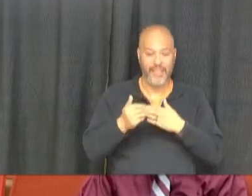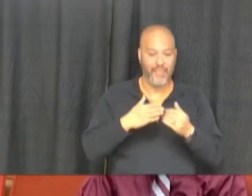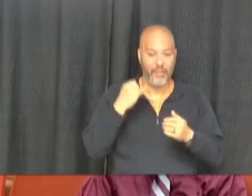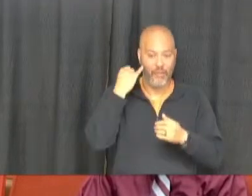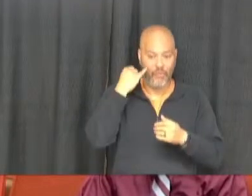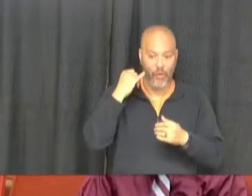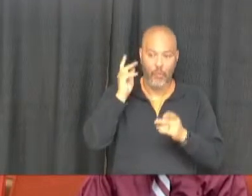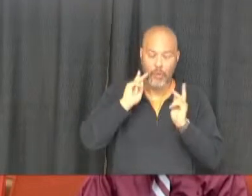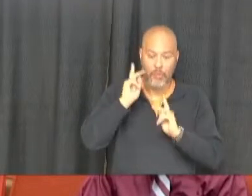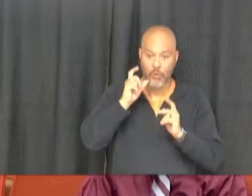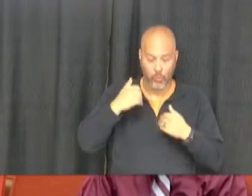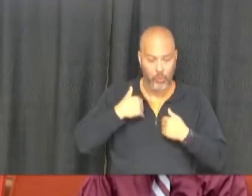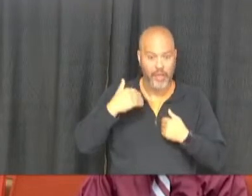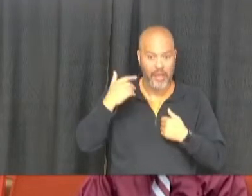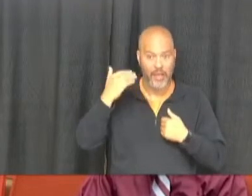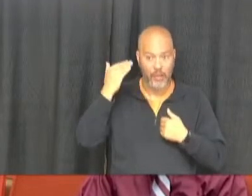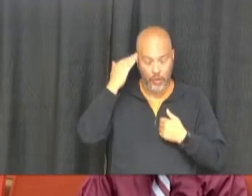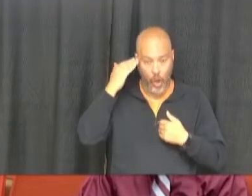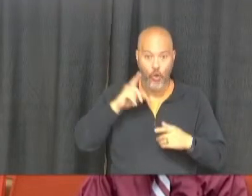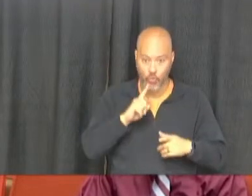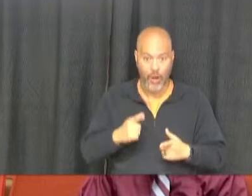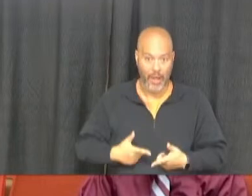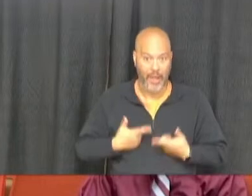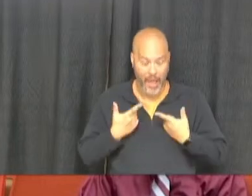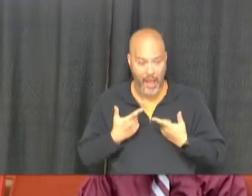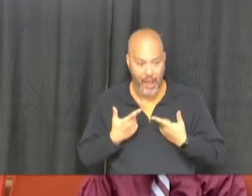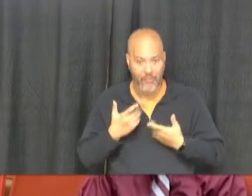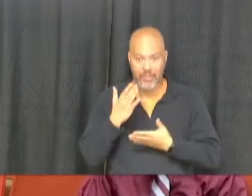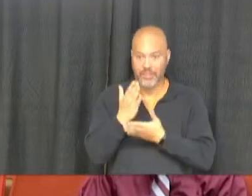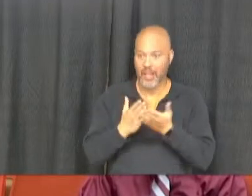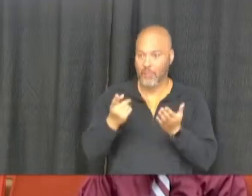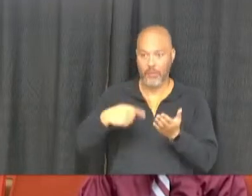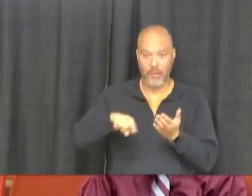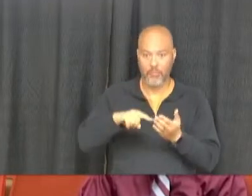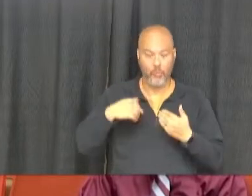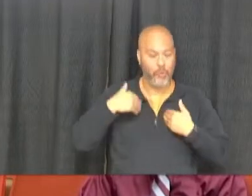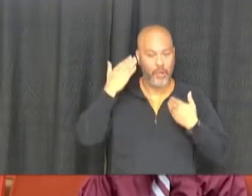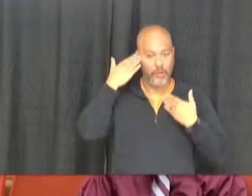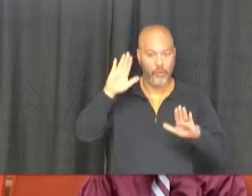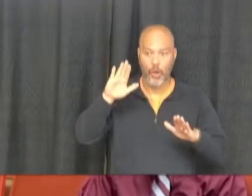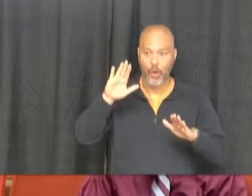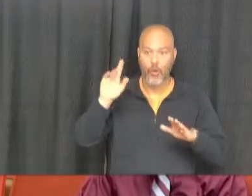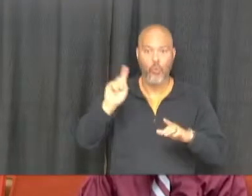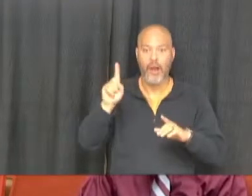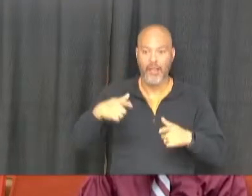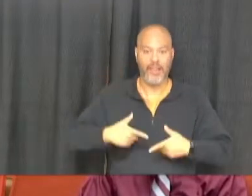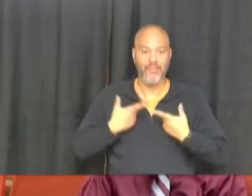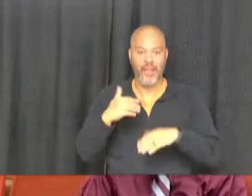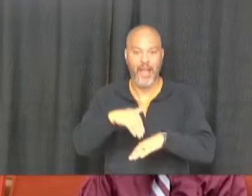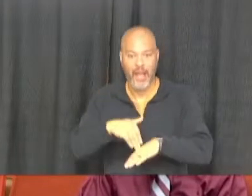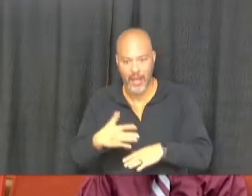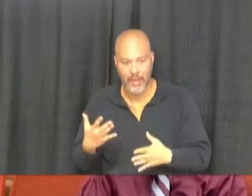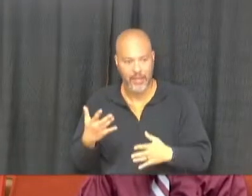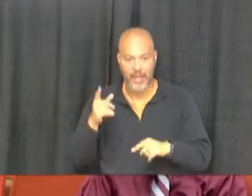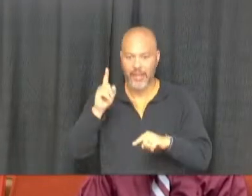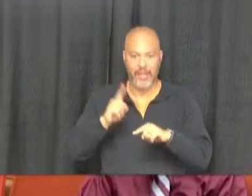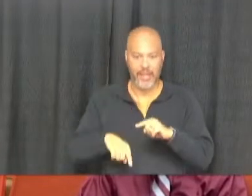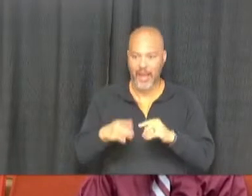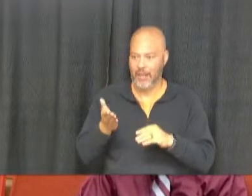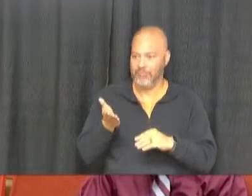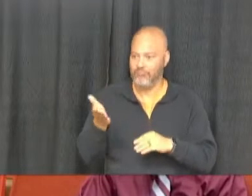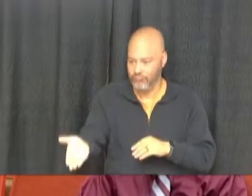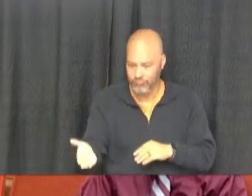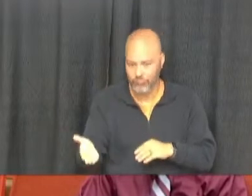the heirs that we believe exist, some of them, we don't know their location, and they can't be